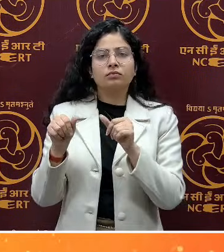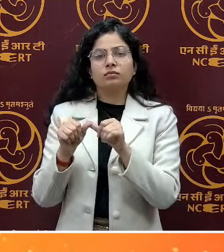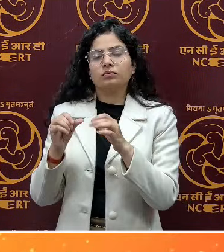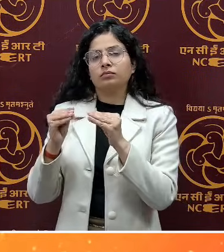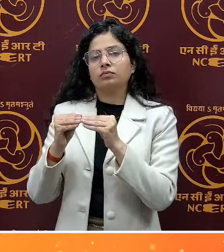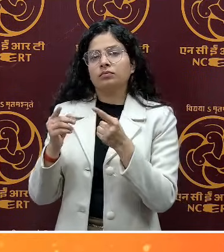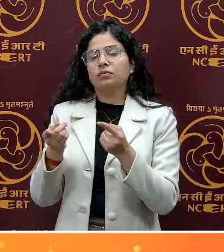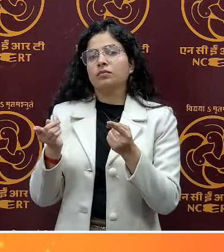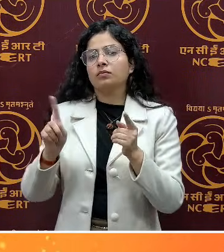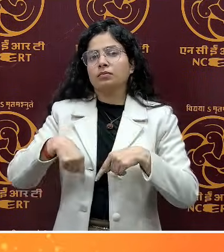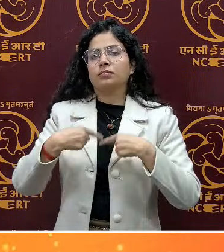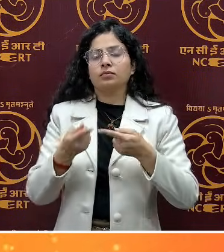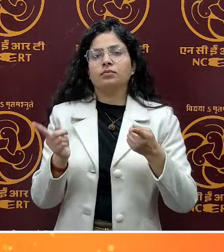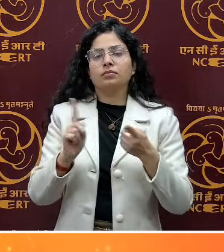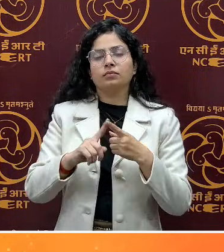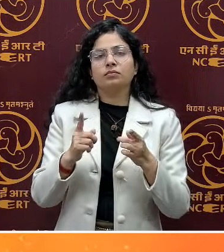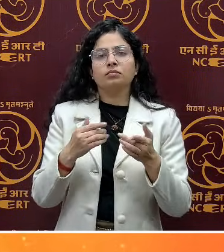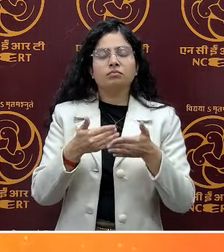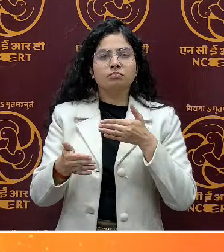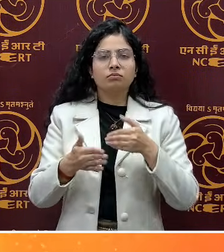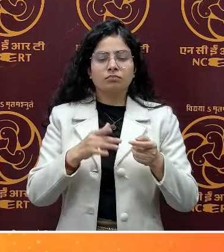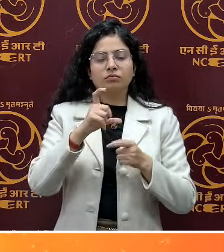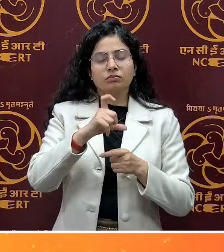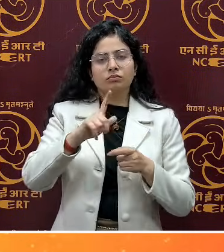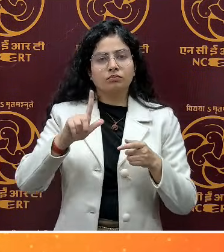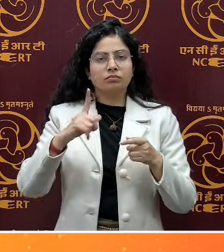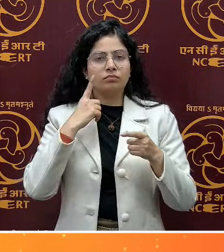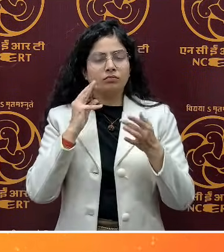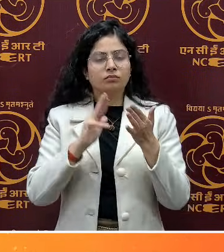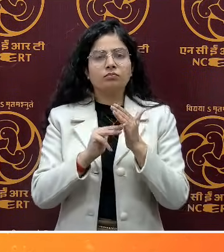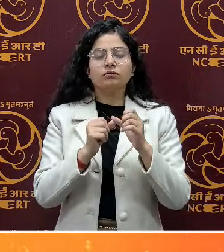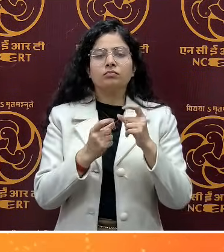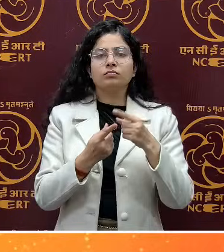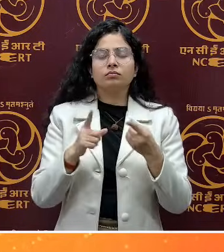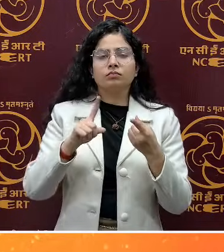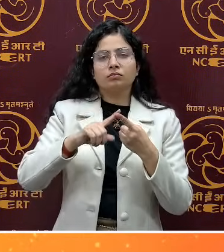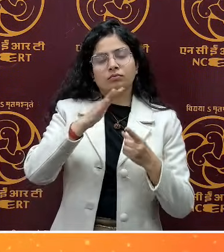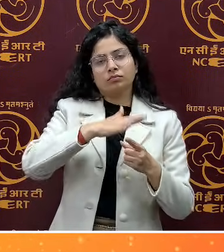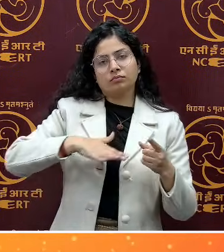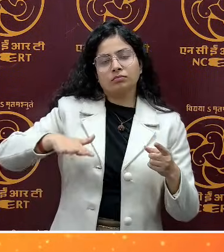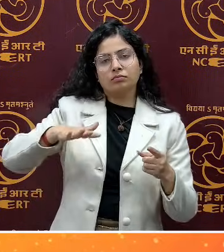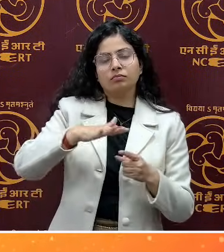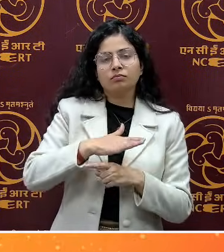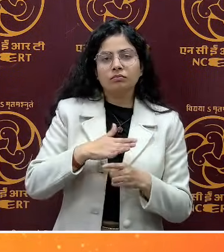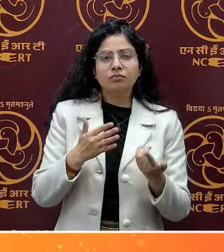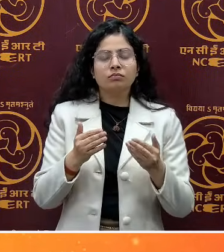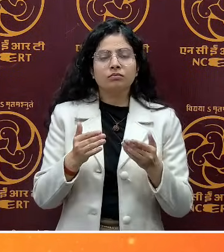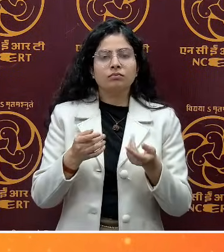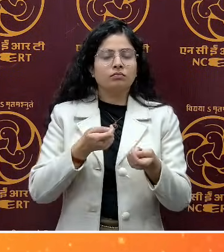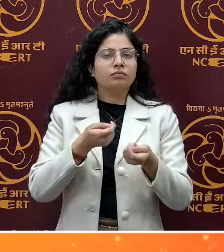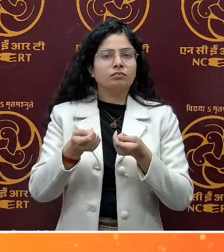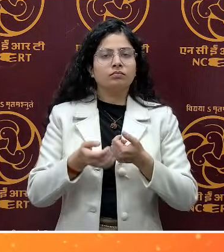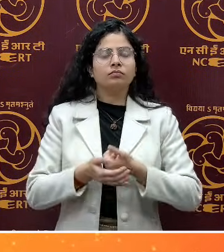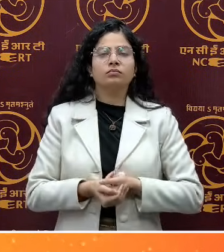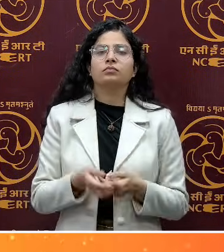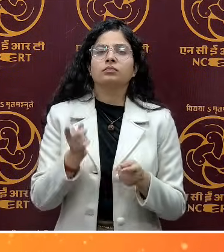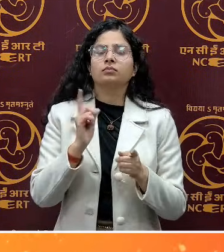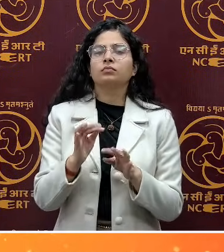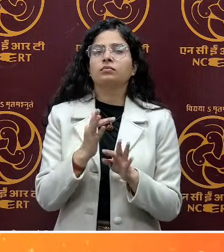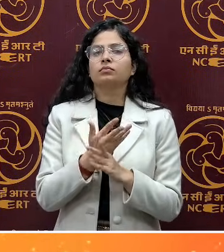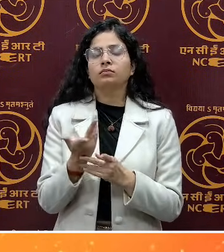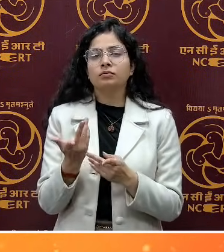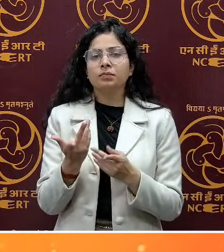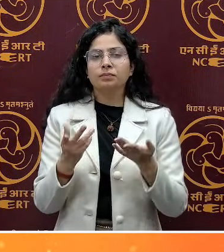what happens? The climate, the ultimate surroundings, they are in regulation, they are in control. But